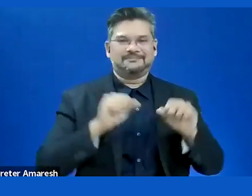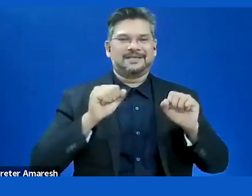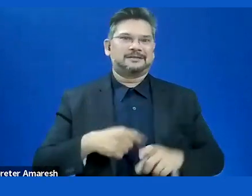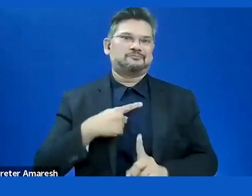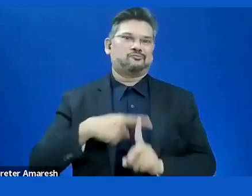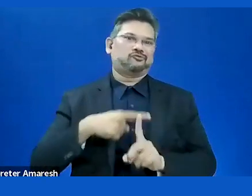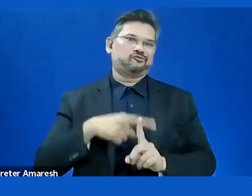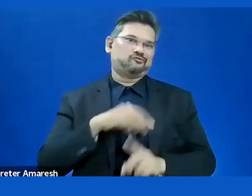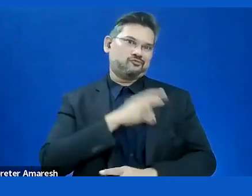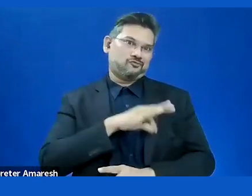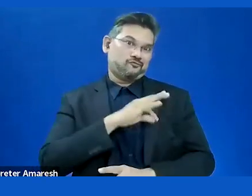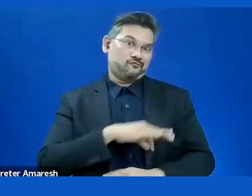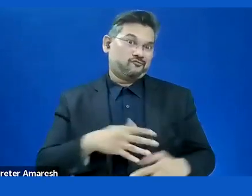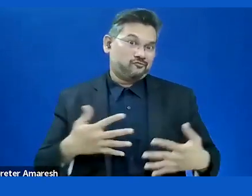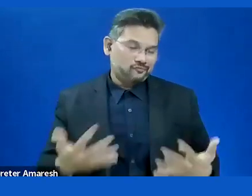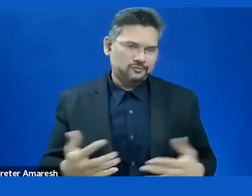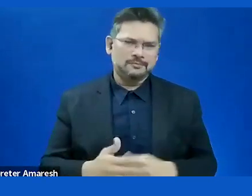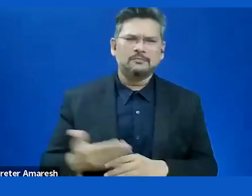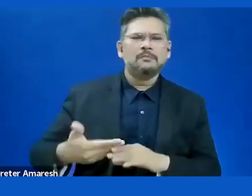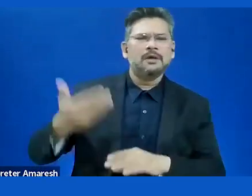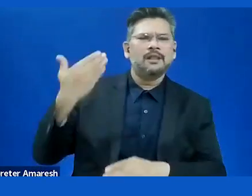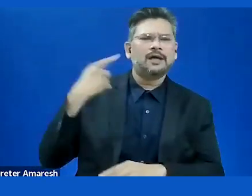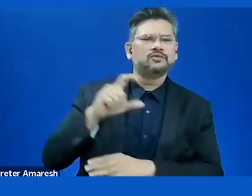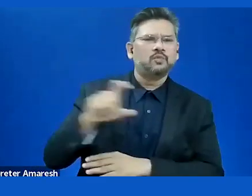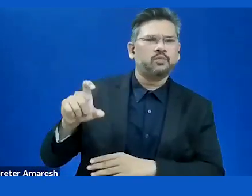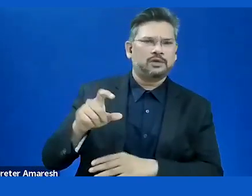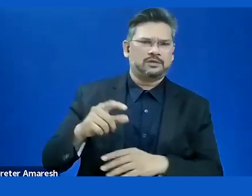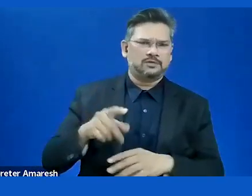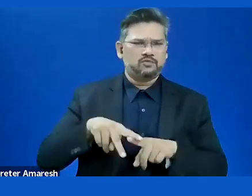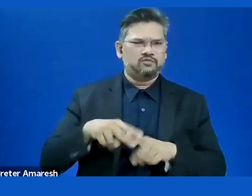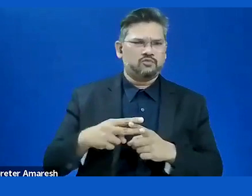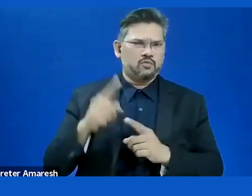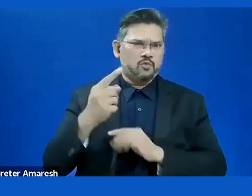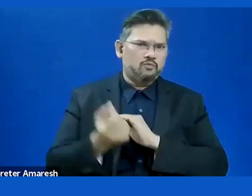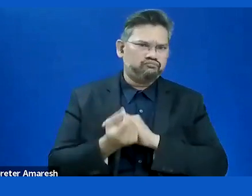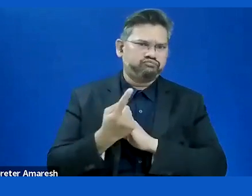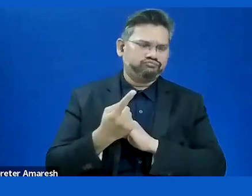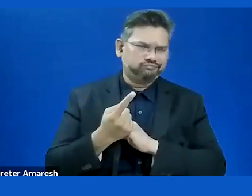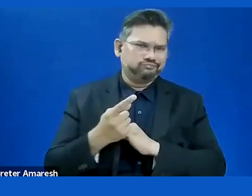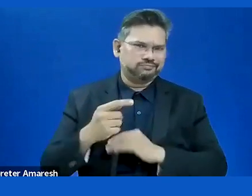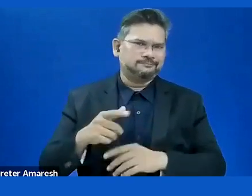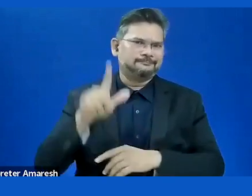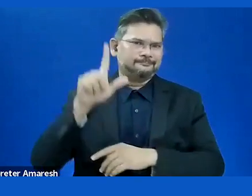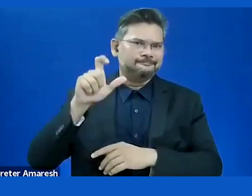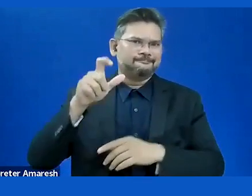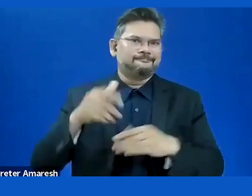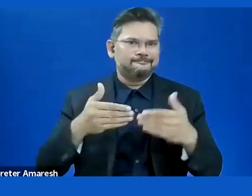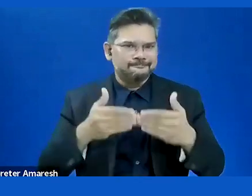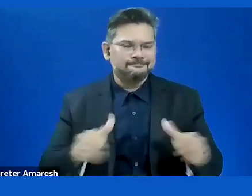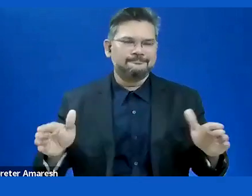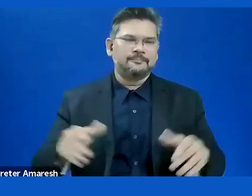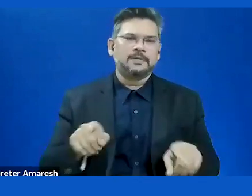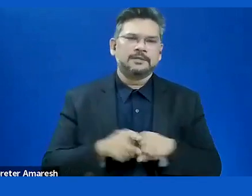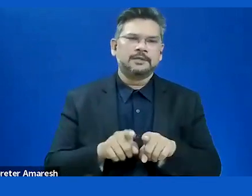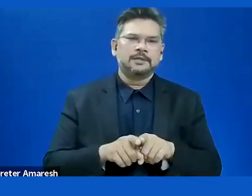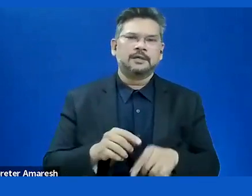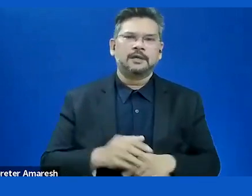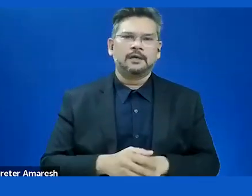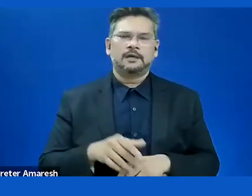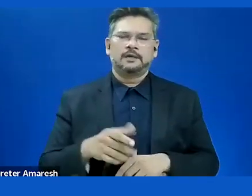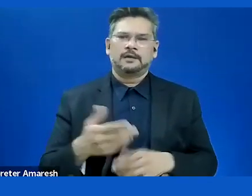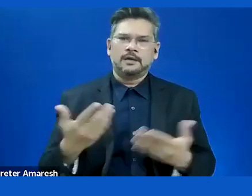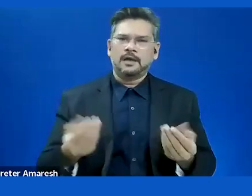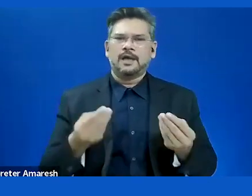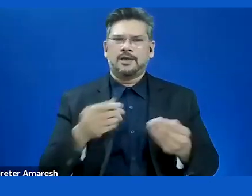There was a tool that was launched last week that promised to say you can have production-ready code generated by an